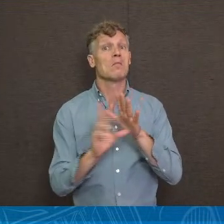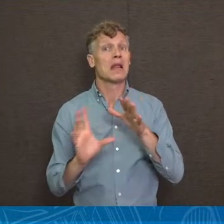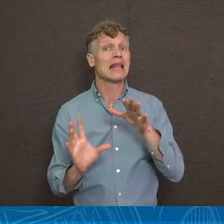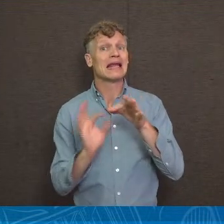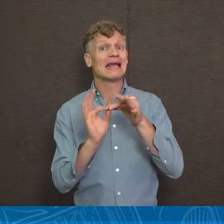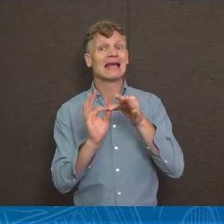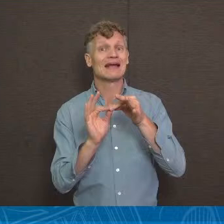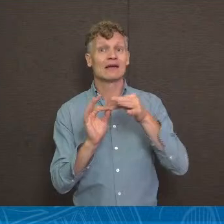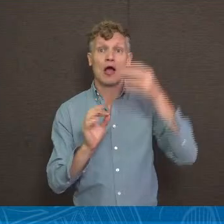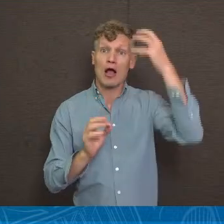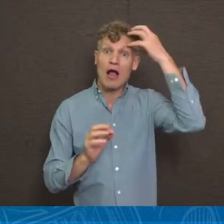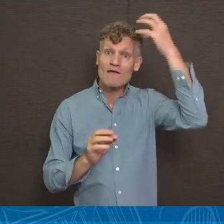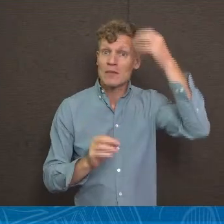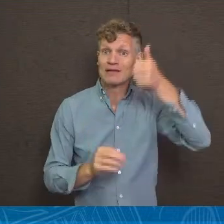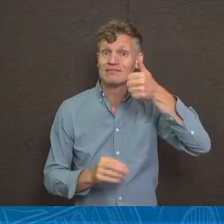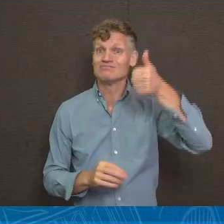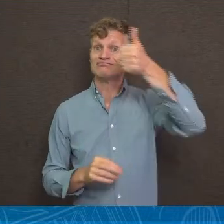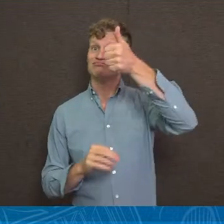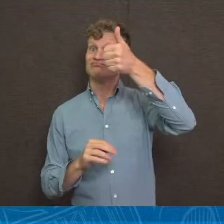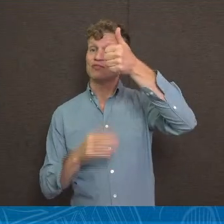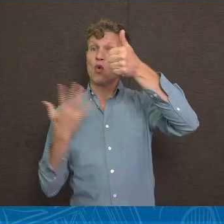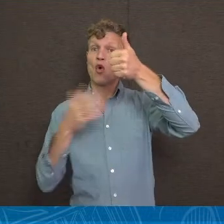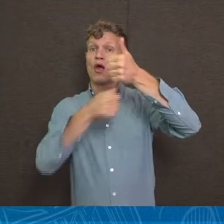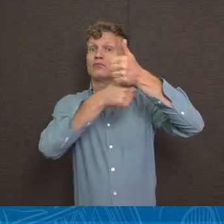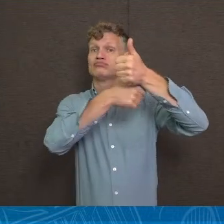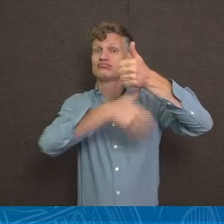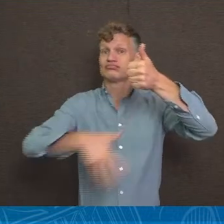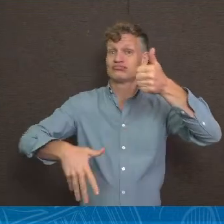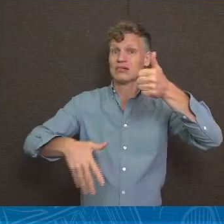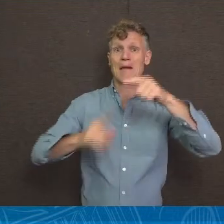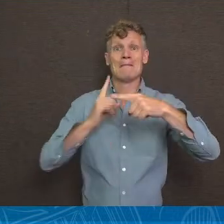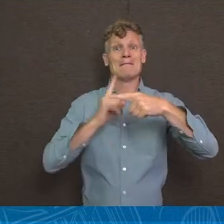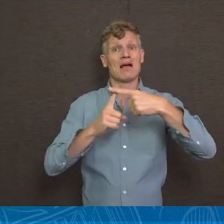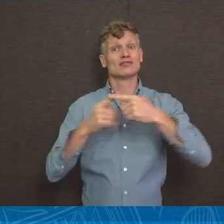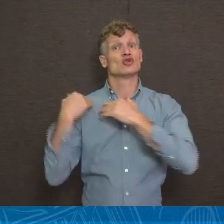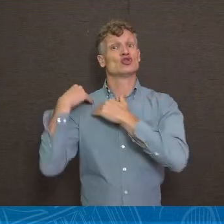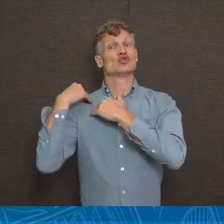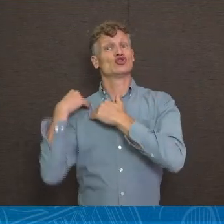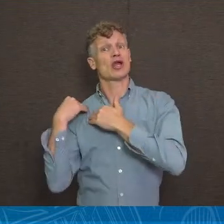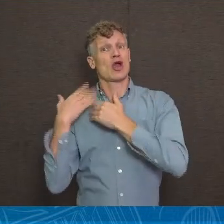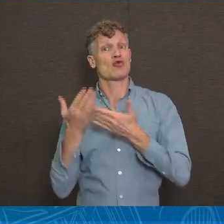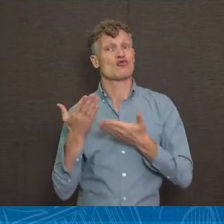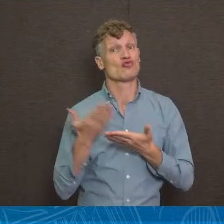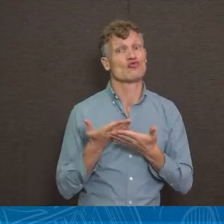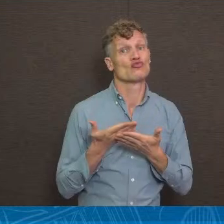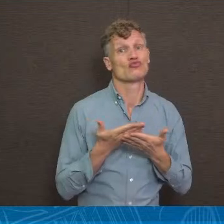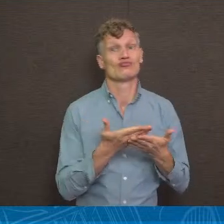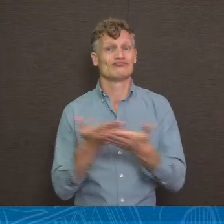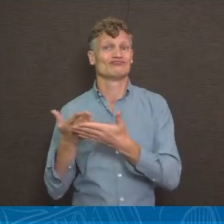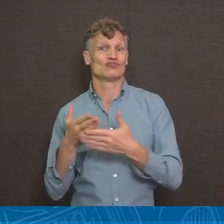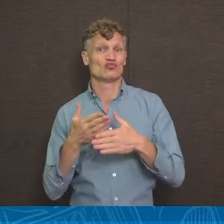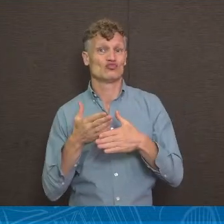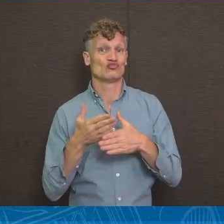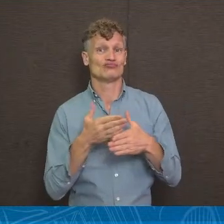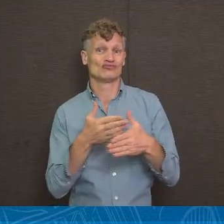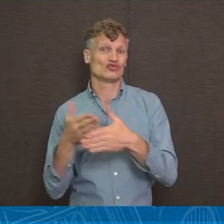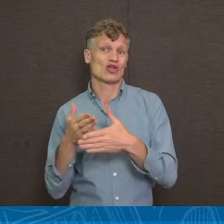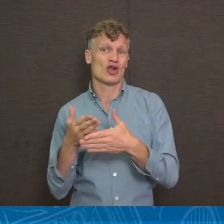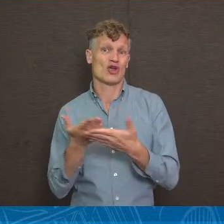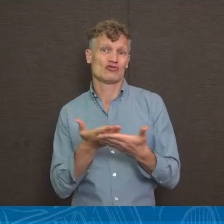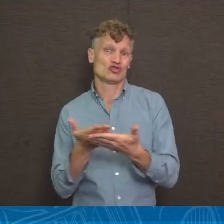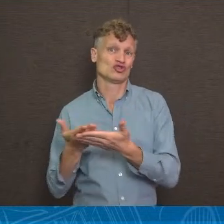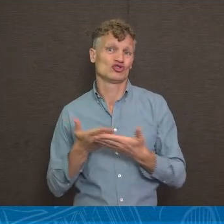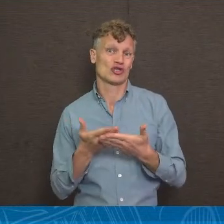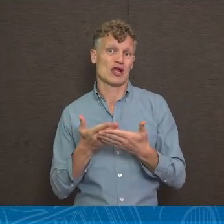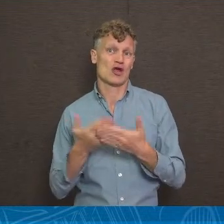otherwise, but also shared responsibility because third-party actors can be captured. So you're looking